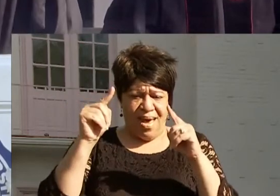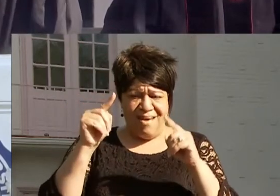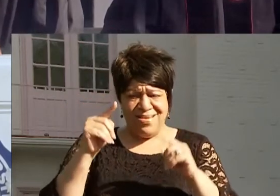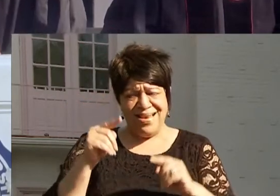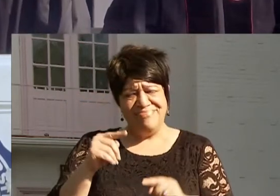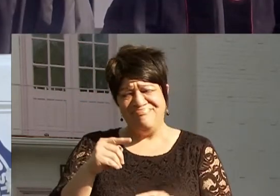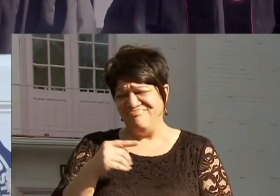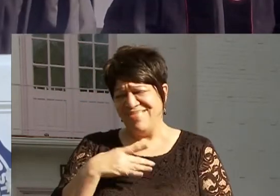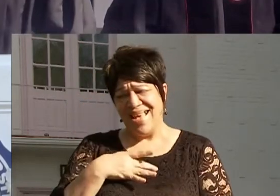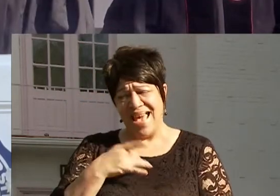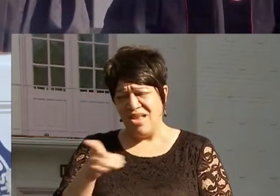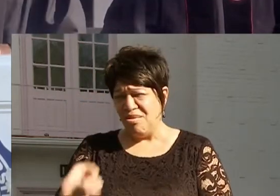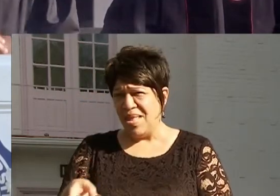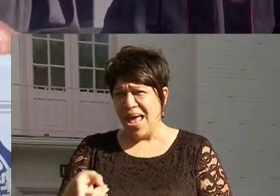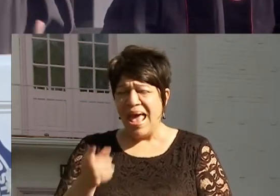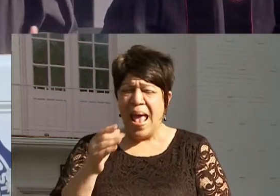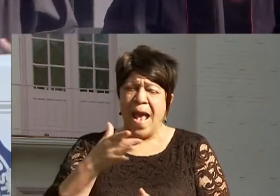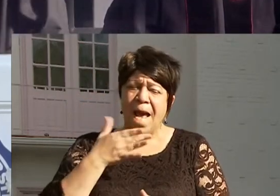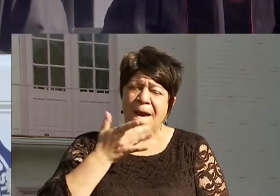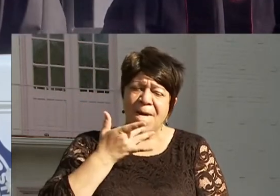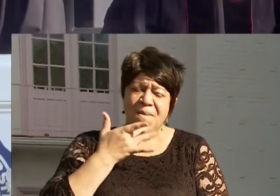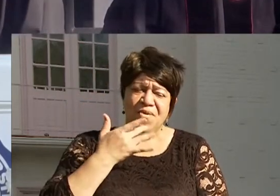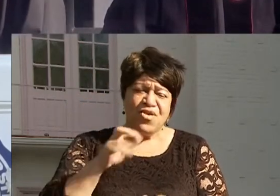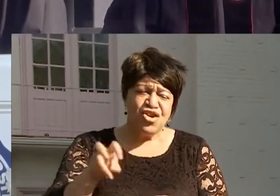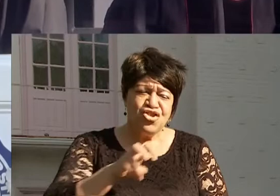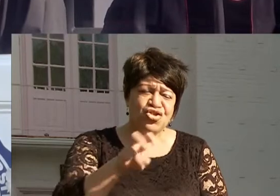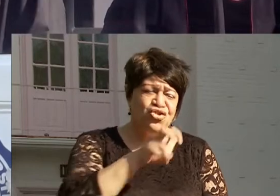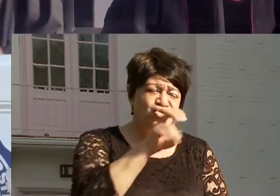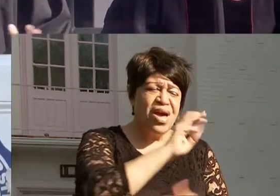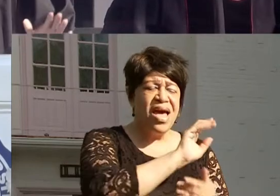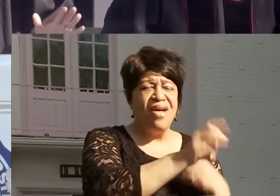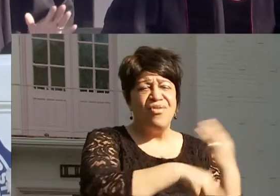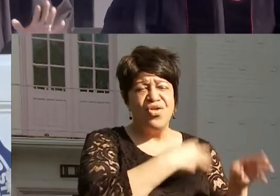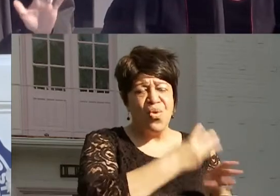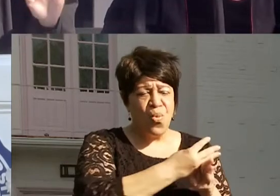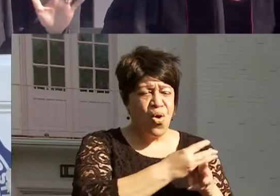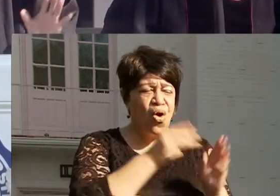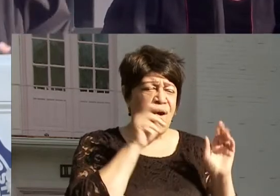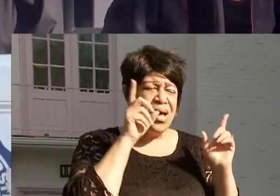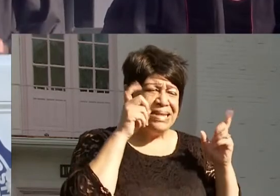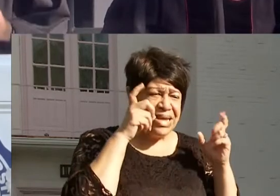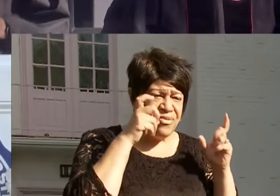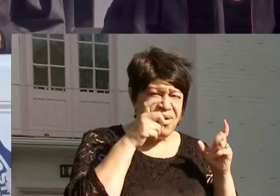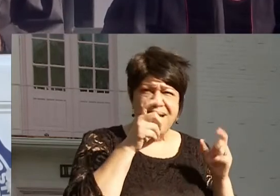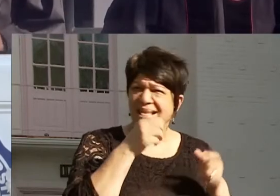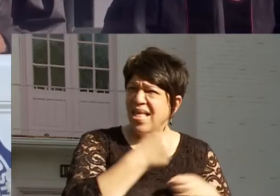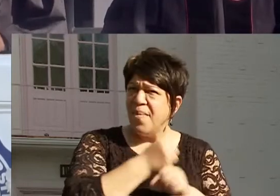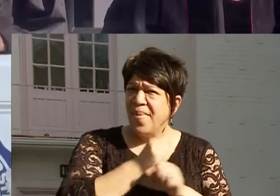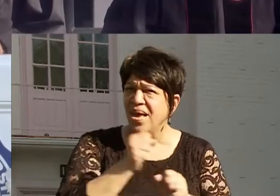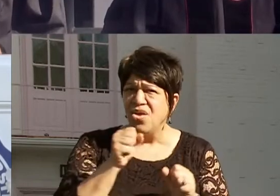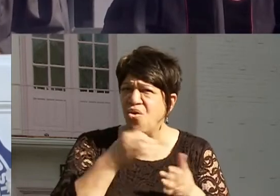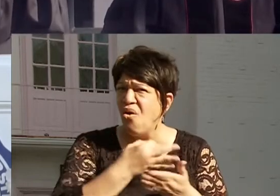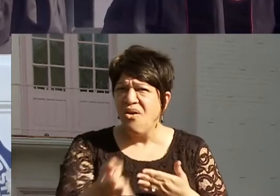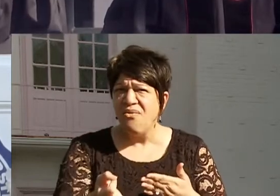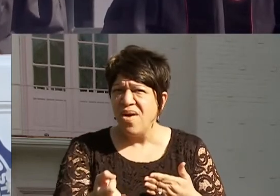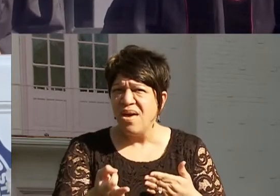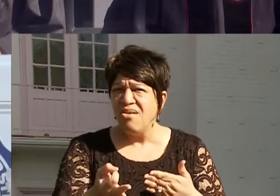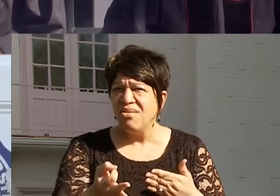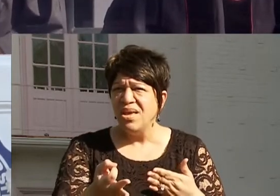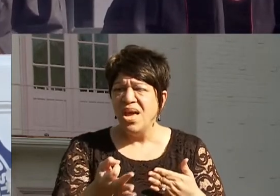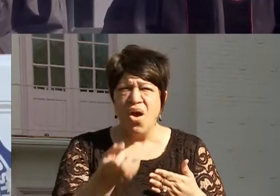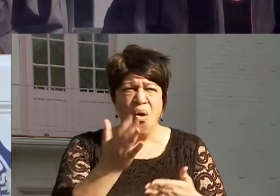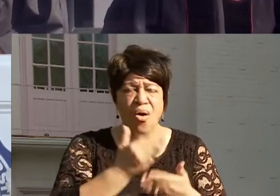much rather travel the world taking photographs of your experiences, does that make you a failure or someone who listens to their